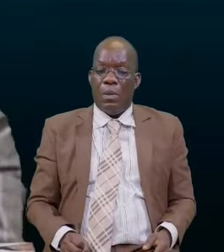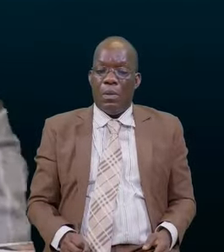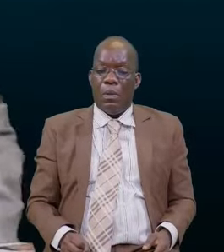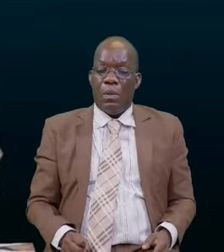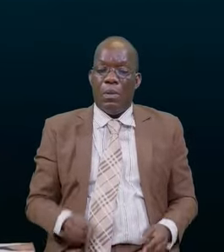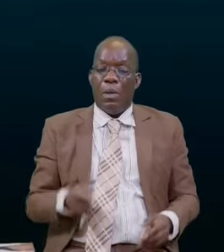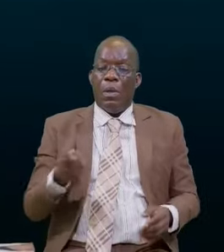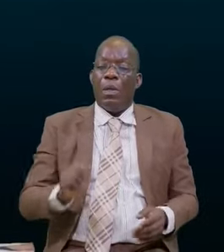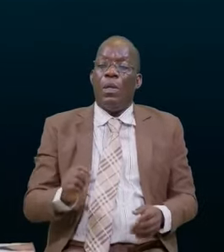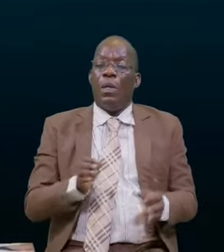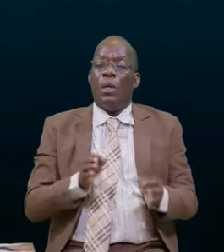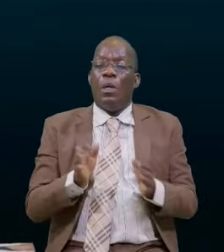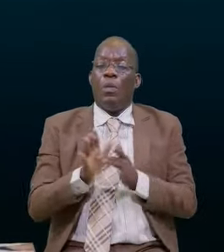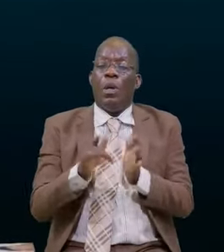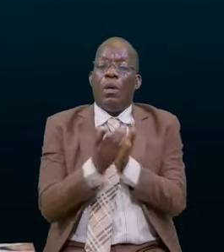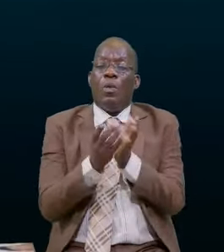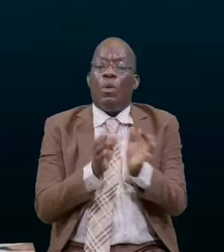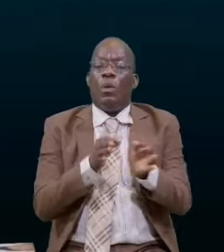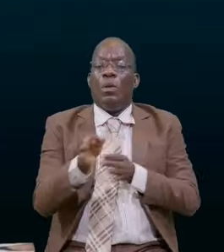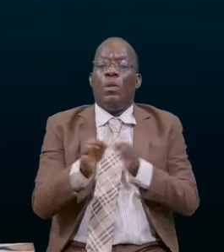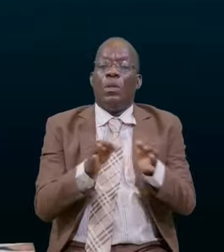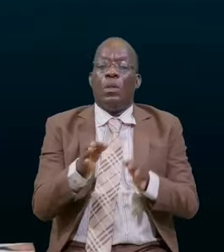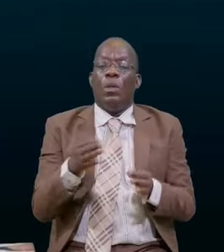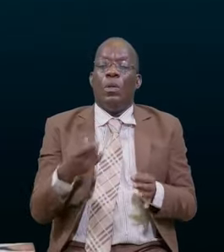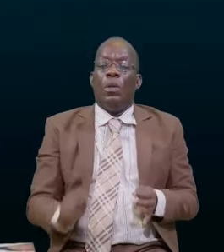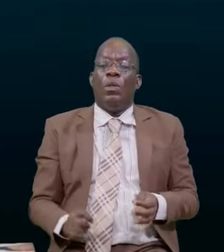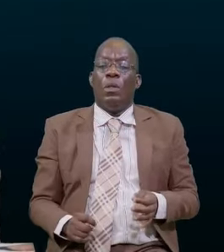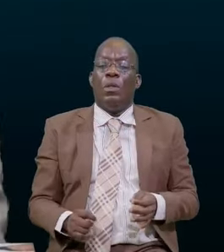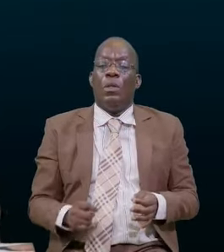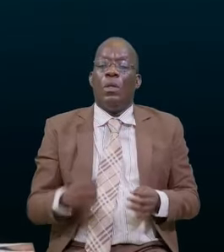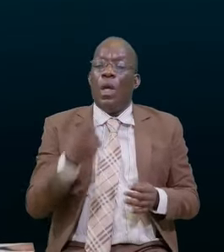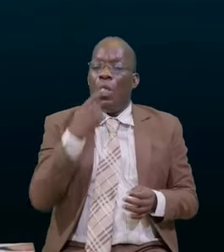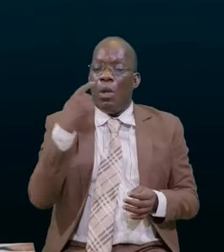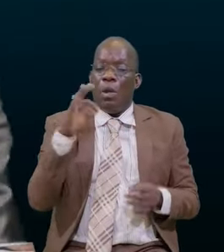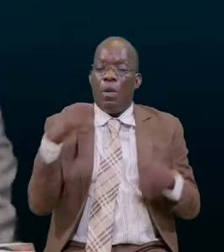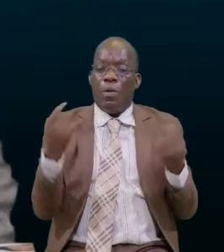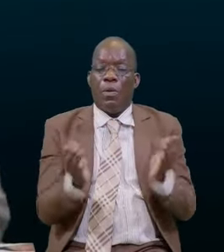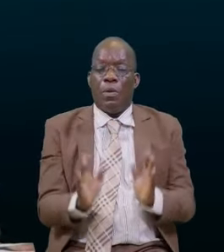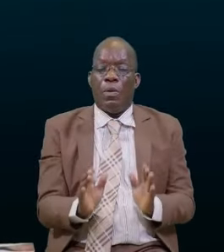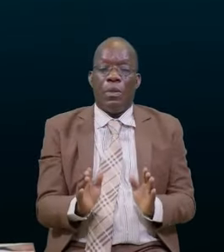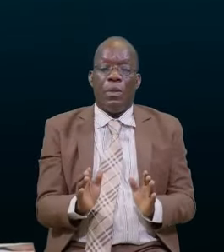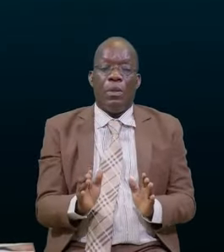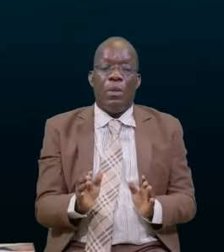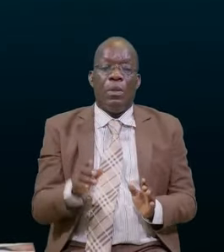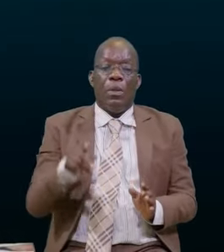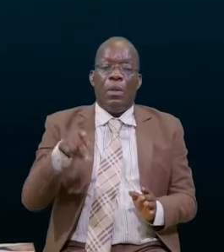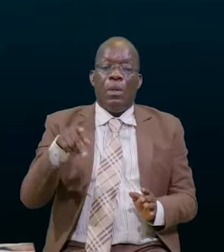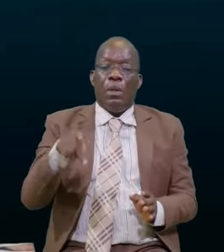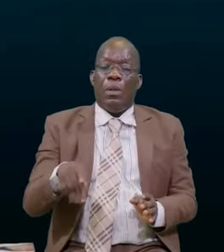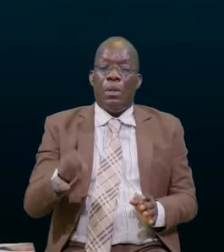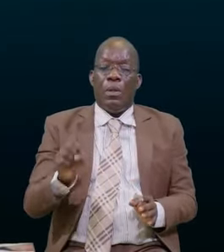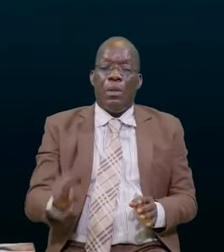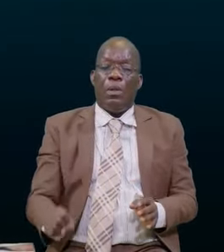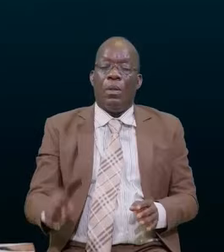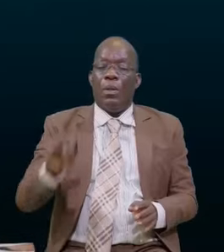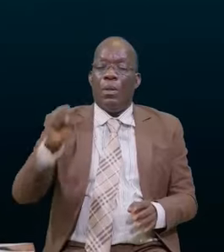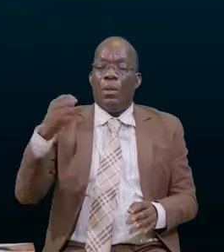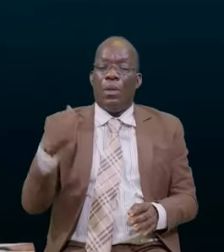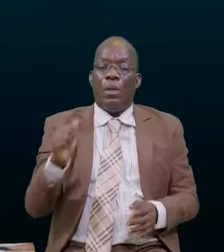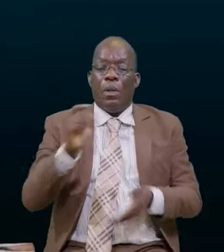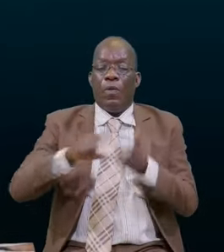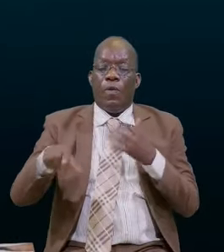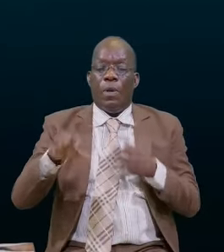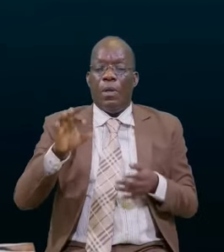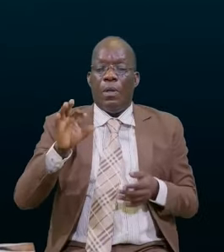tongue of Sinners tongue of backsliders the psalm chapter 10 I read verse seven his mouth is full